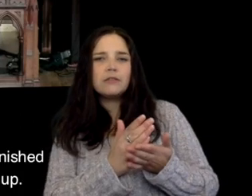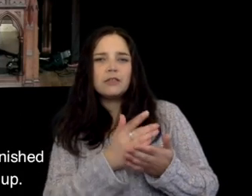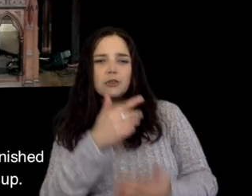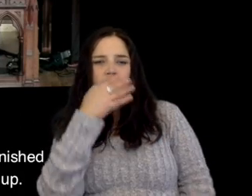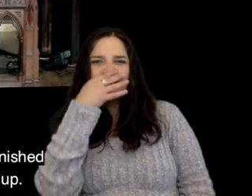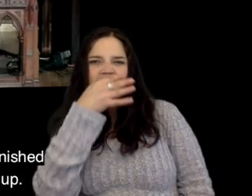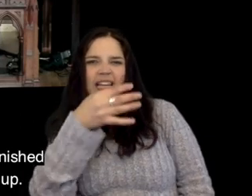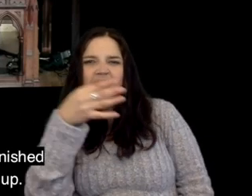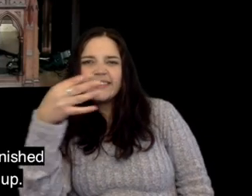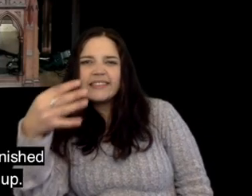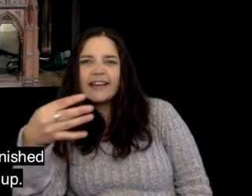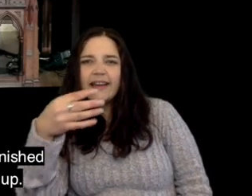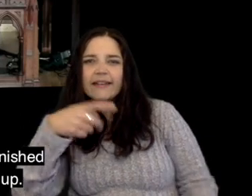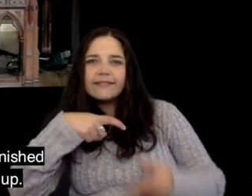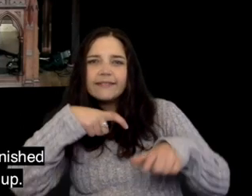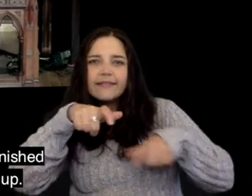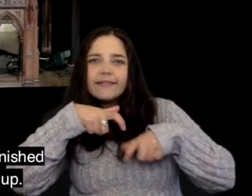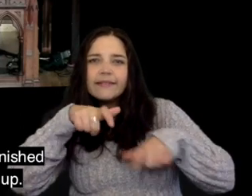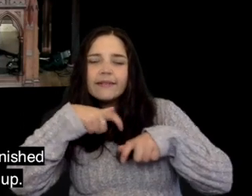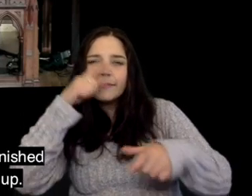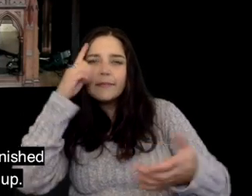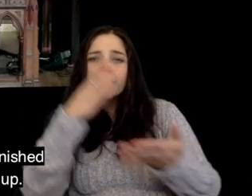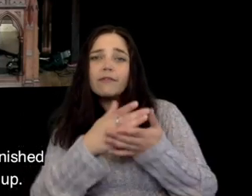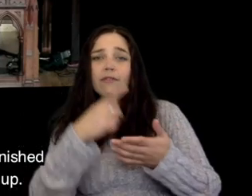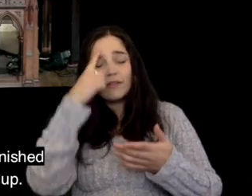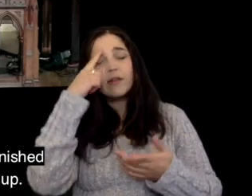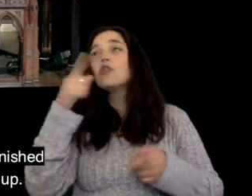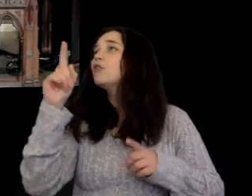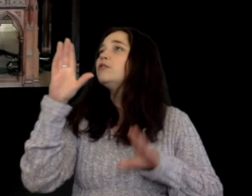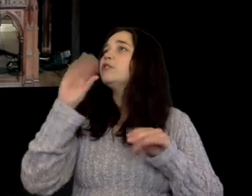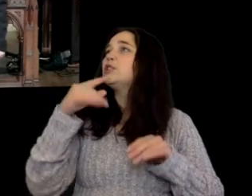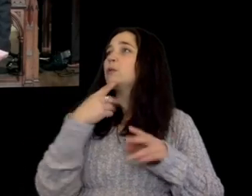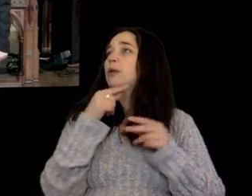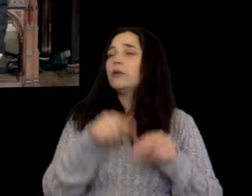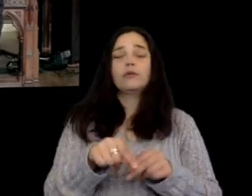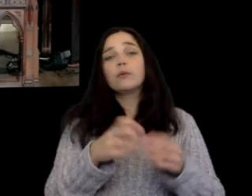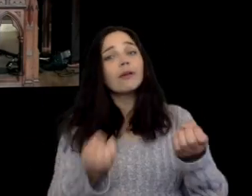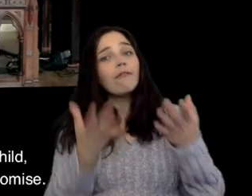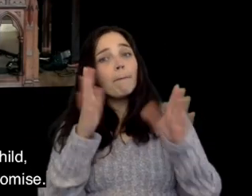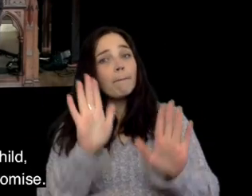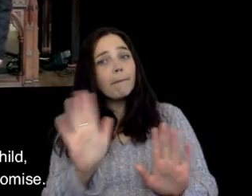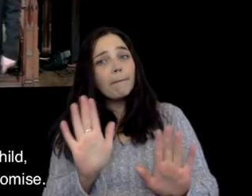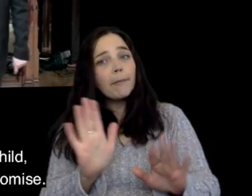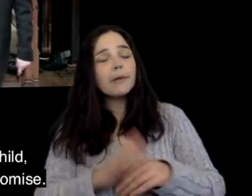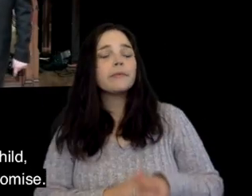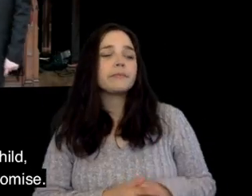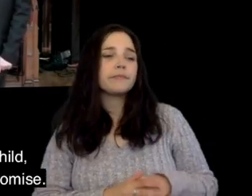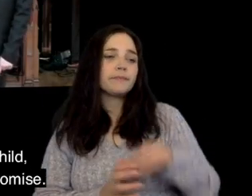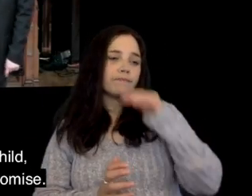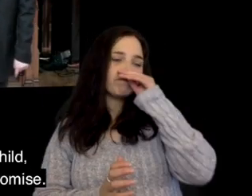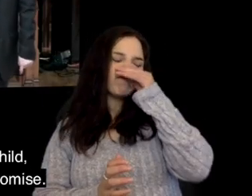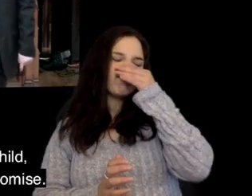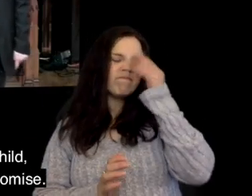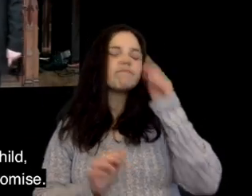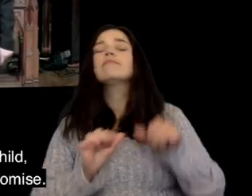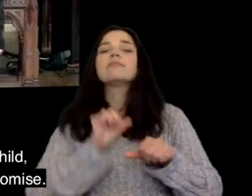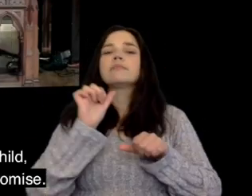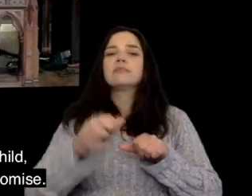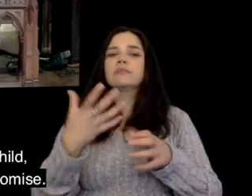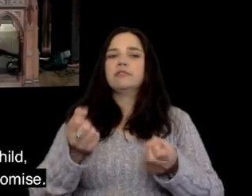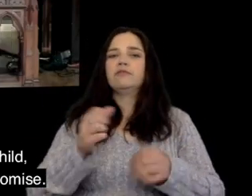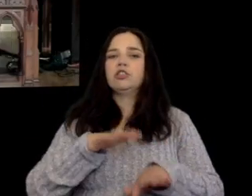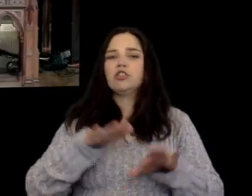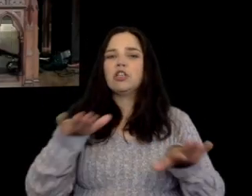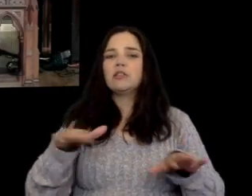was 99. So if you think God's finished with you, don't give up. And then he